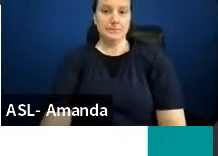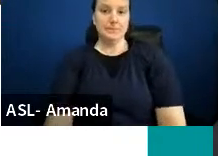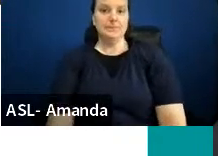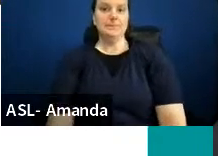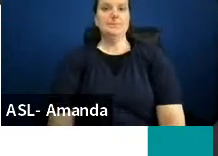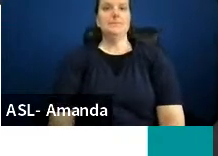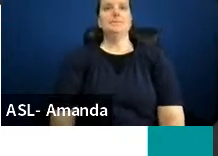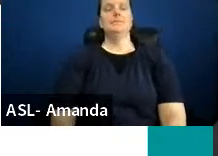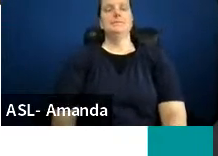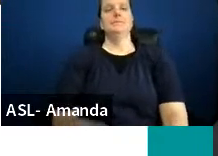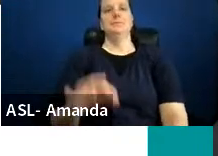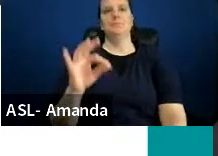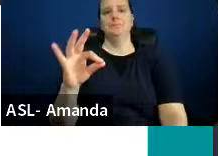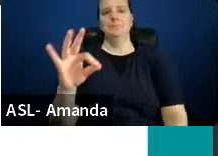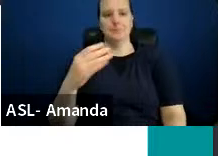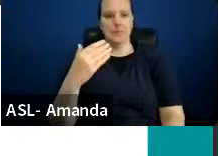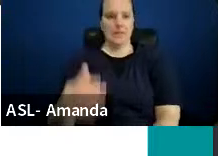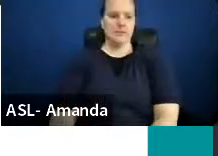Thank you so much.